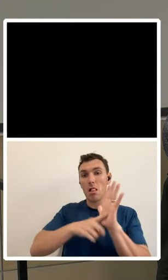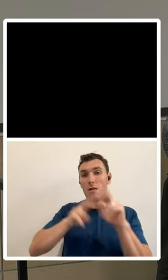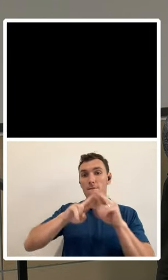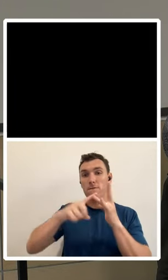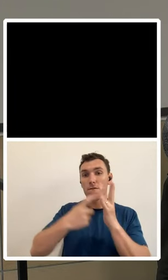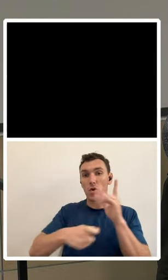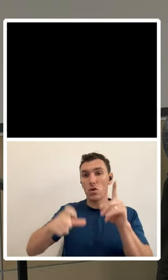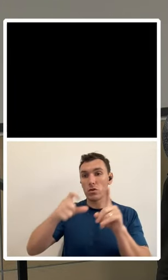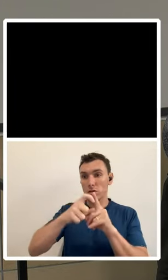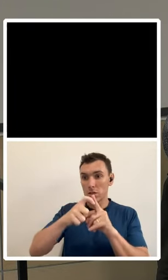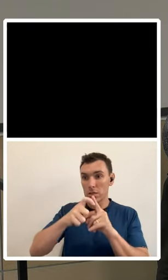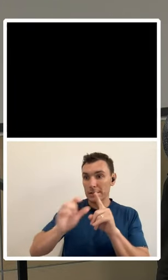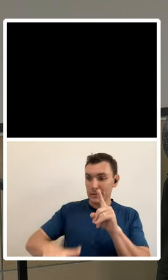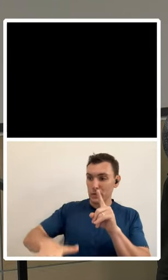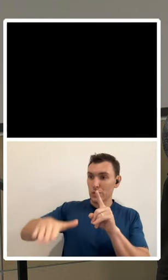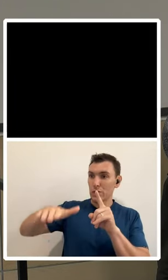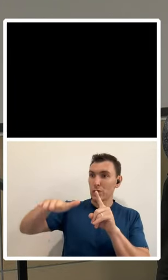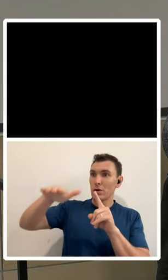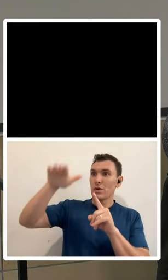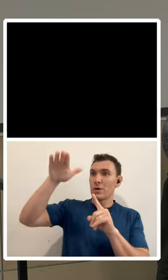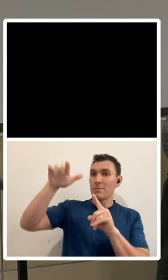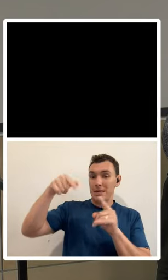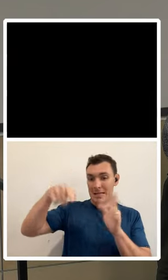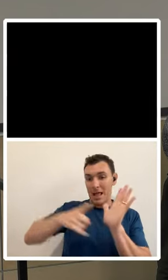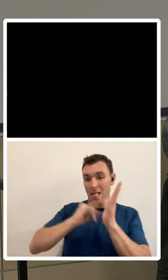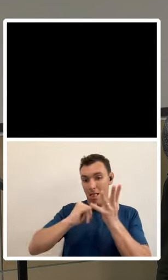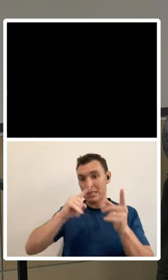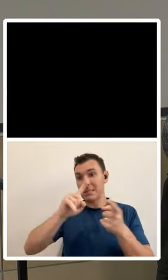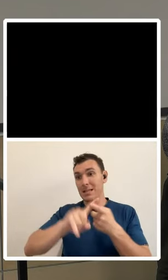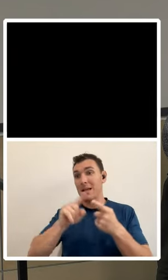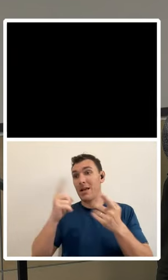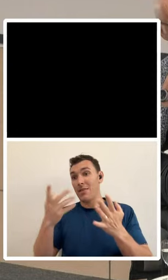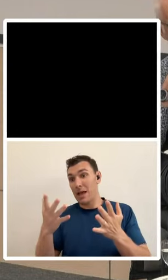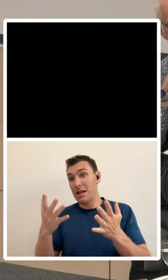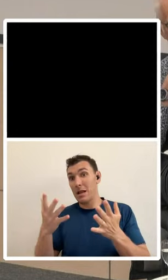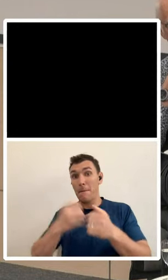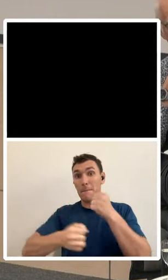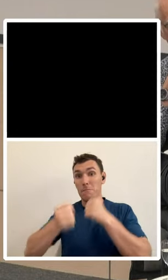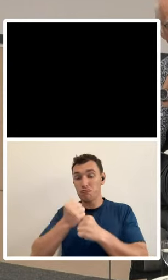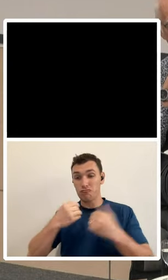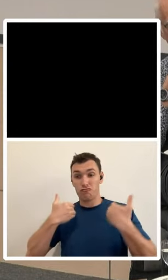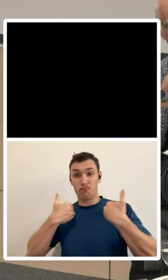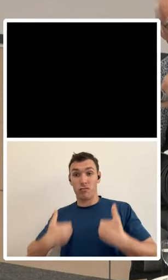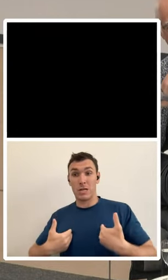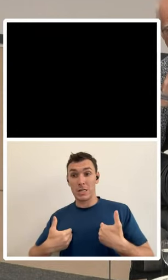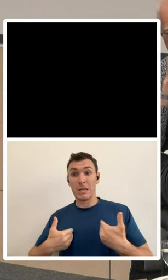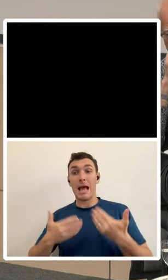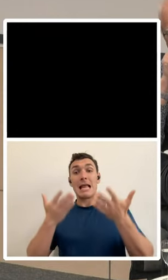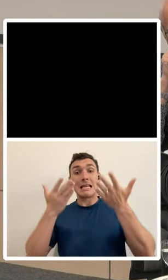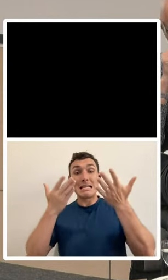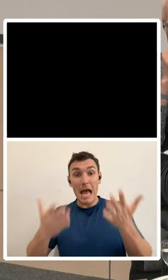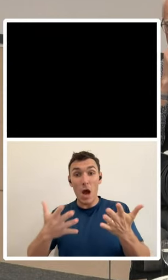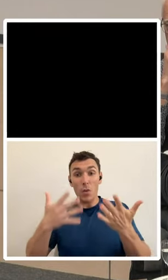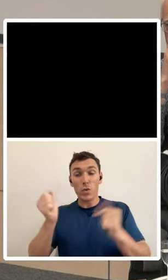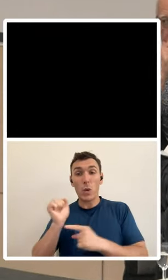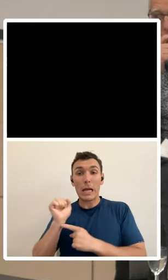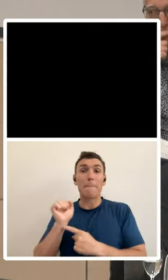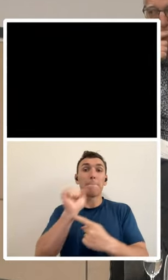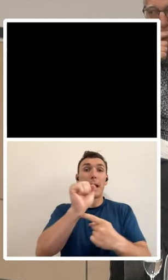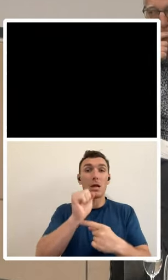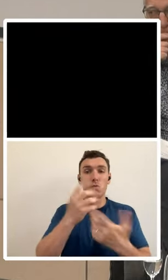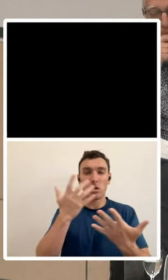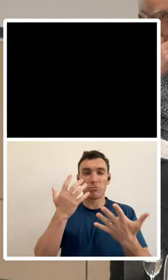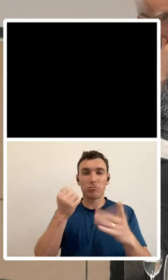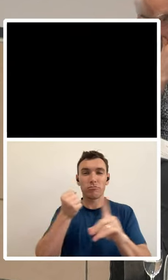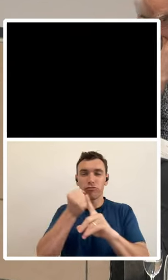being a multimillionaire, and then being an inequality campaigner. And I really want to get into the meat of the book, and we will do that in a minute. But I